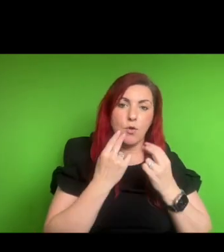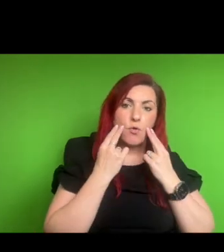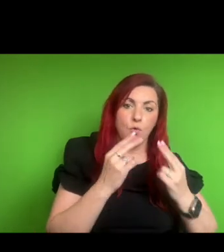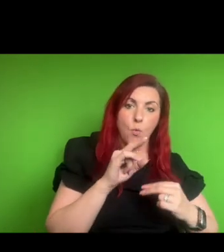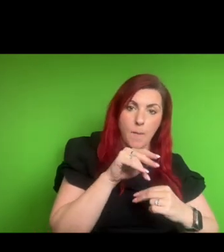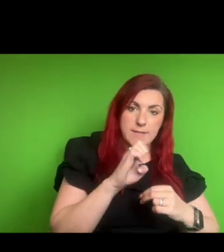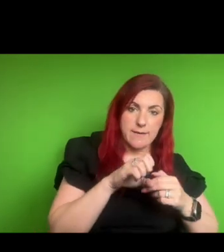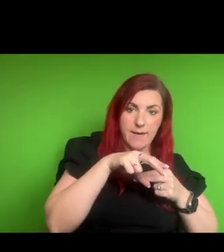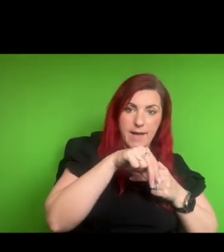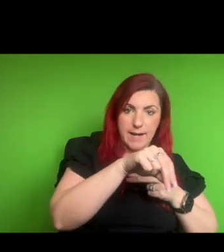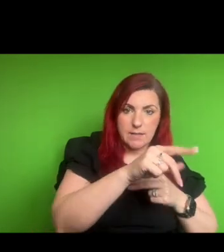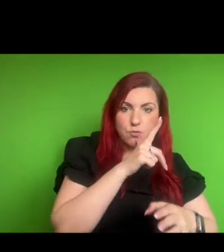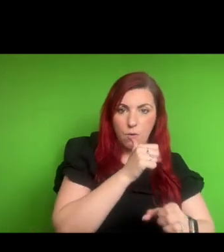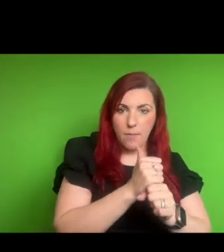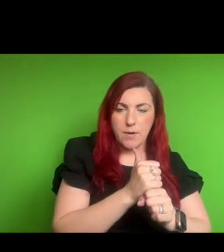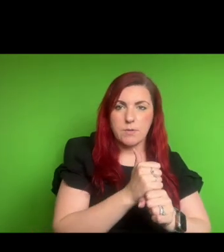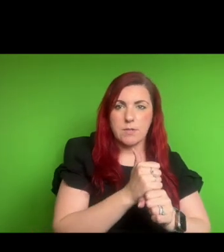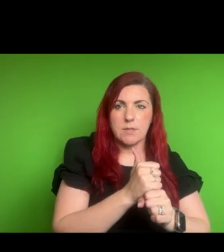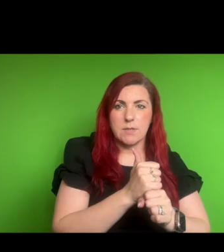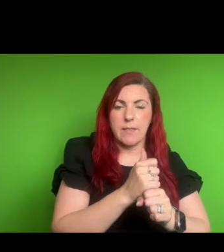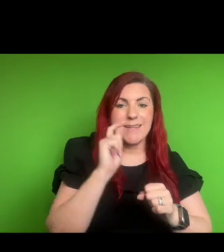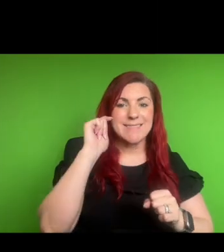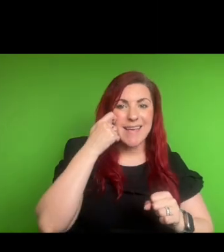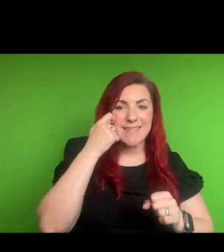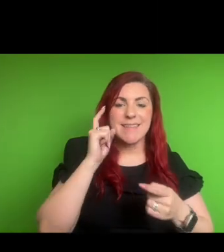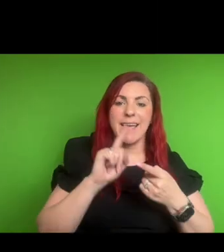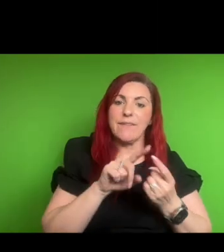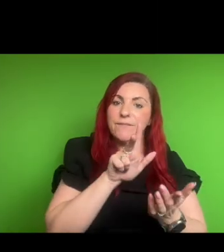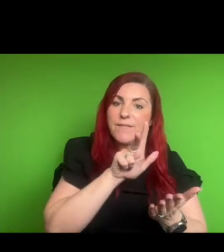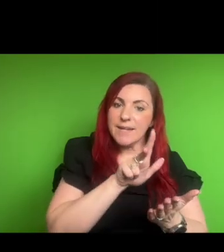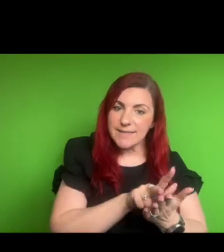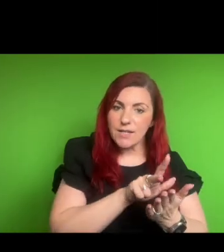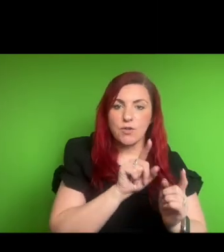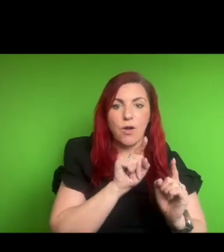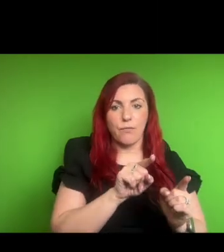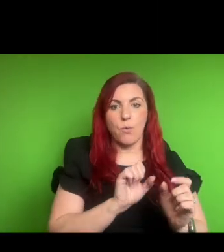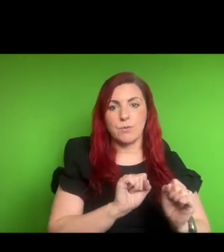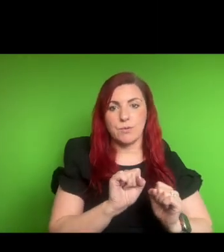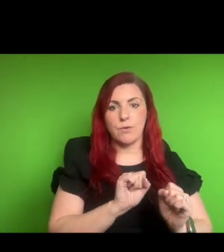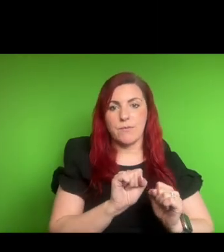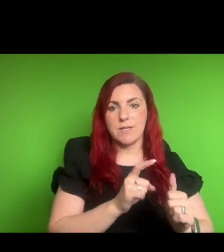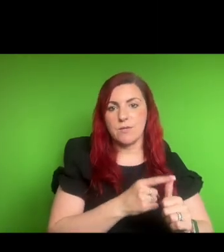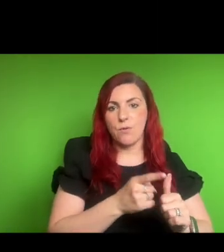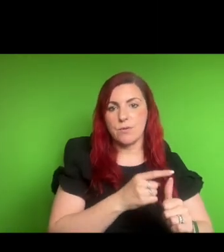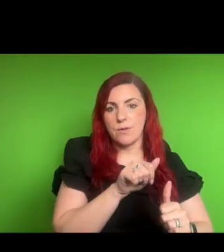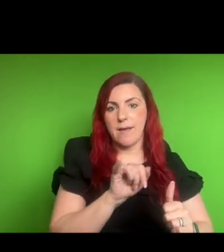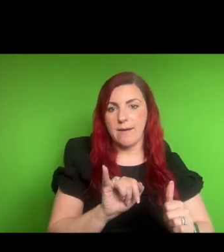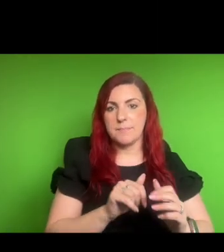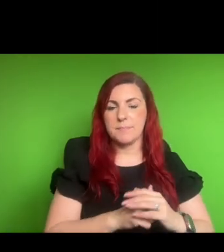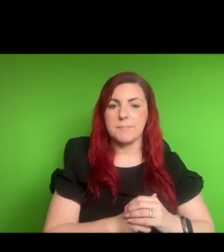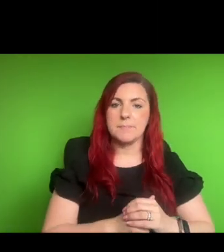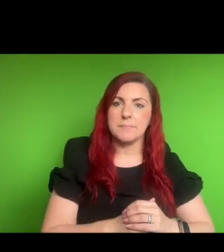relation to the testing and validation of those AI automated